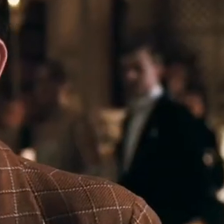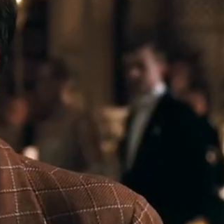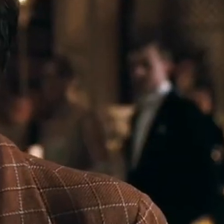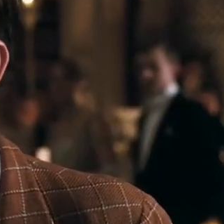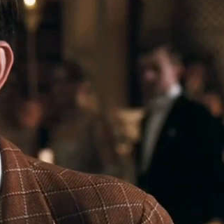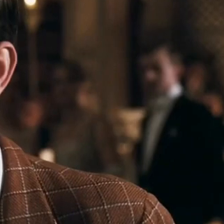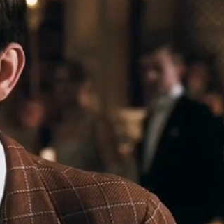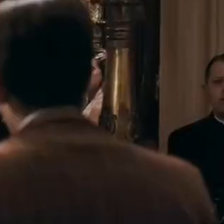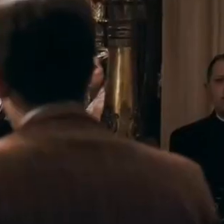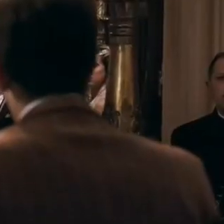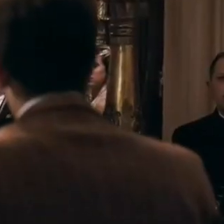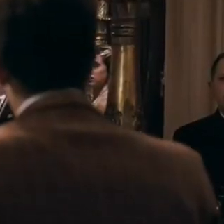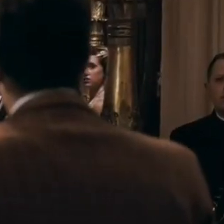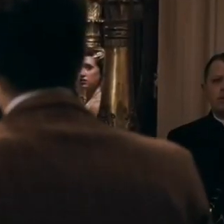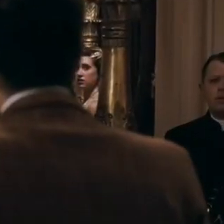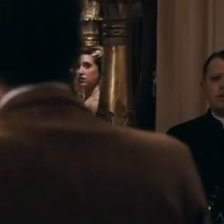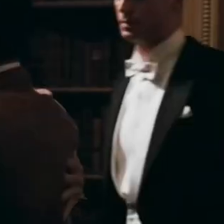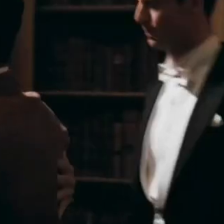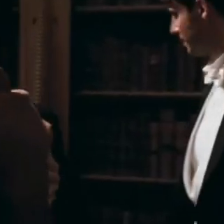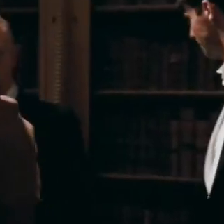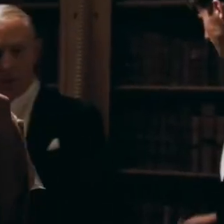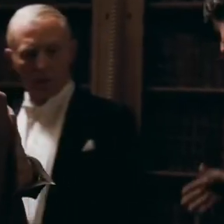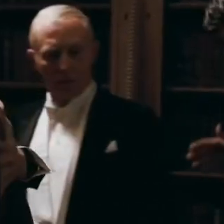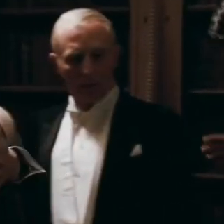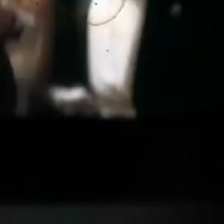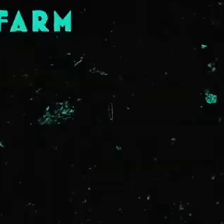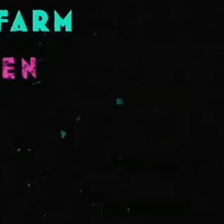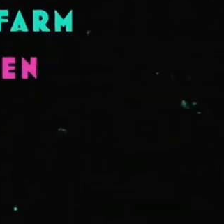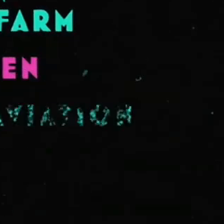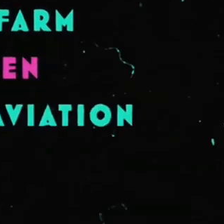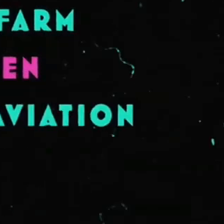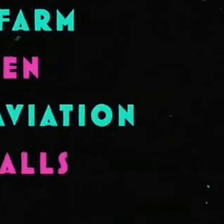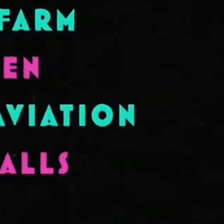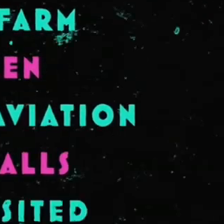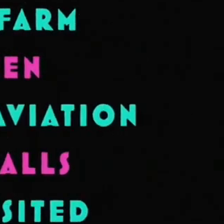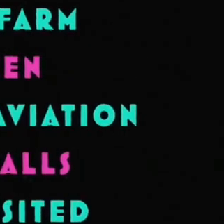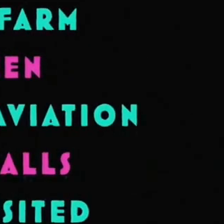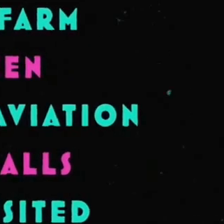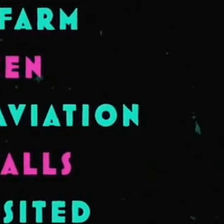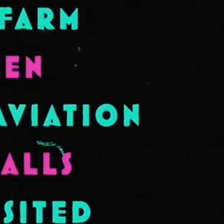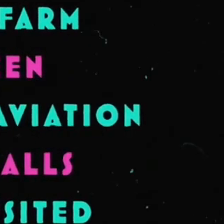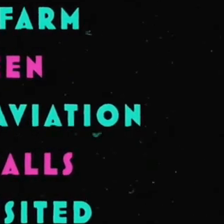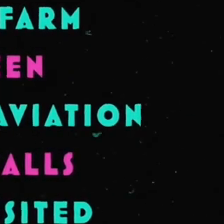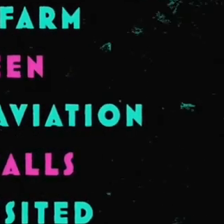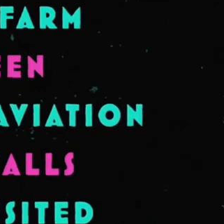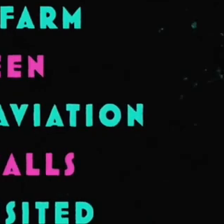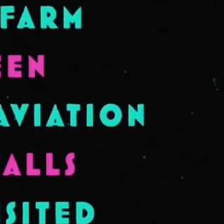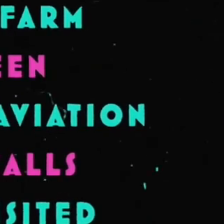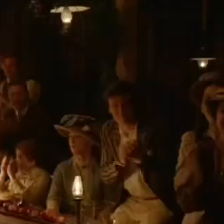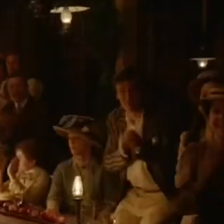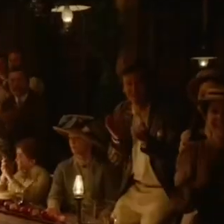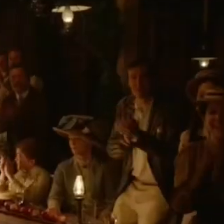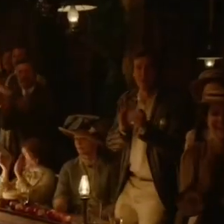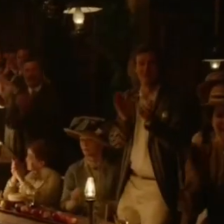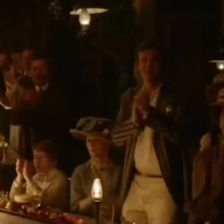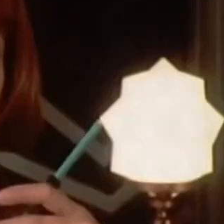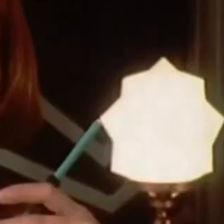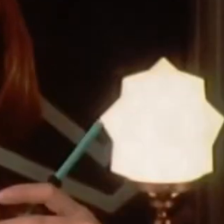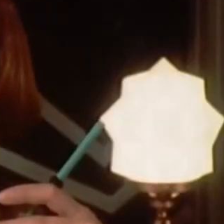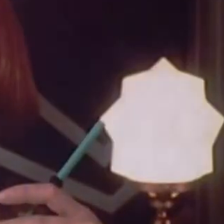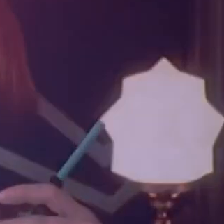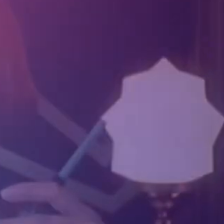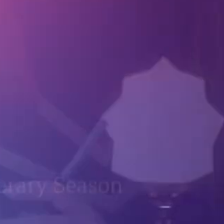I hate you all so very much. You're a tweed, Sebastian. This is awful. Make your Thursdays bang with our brand